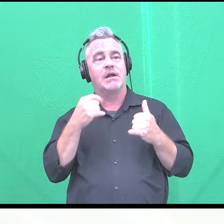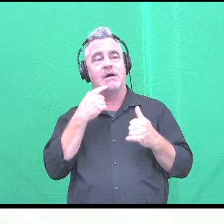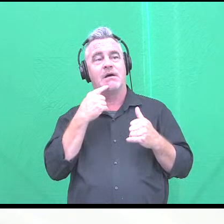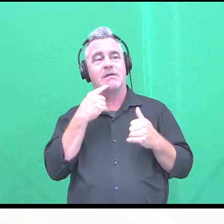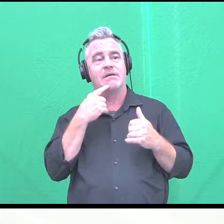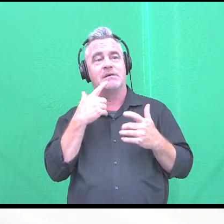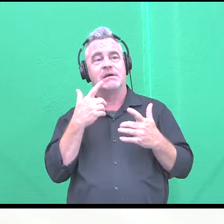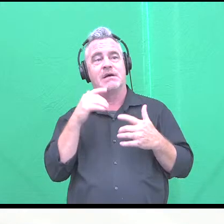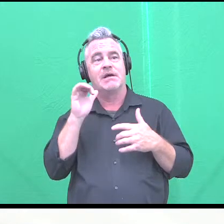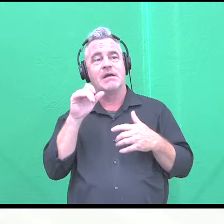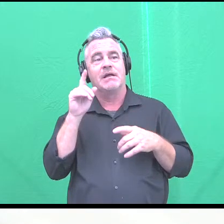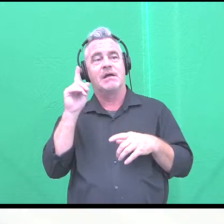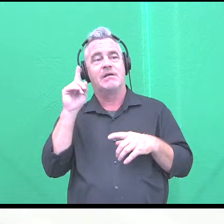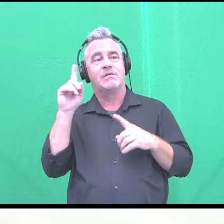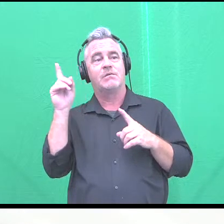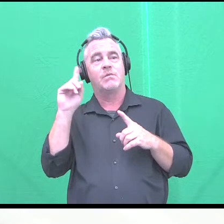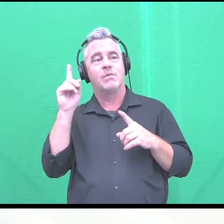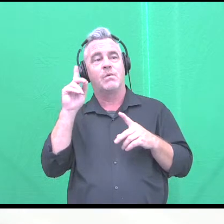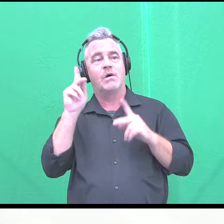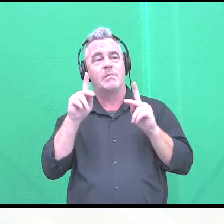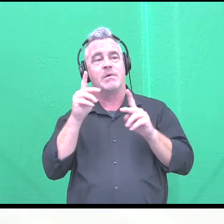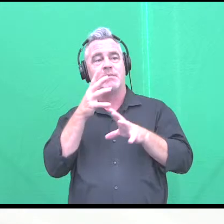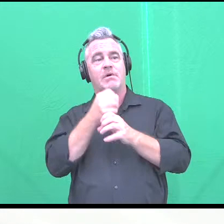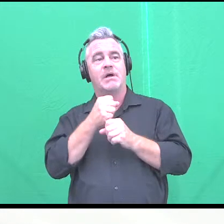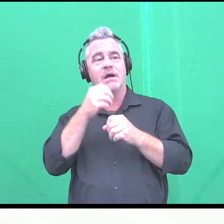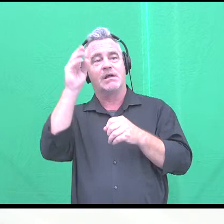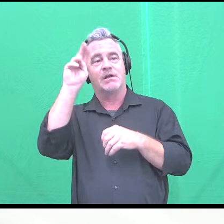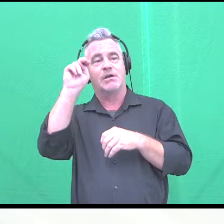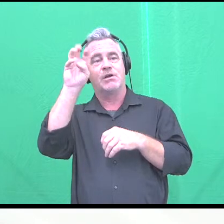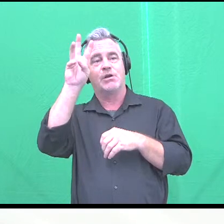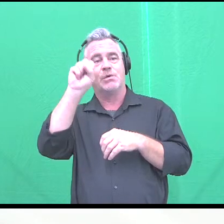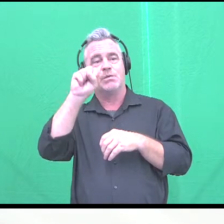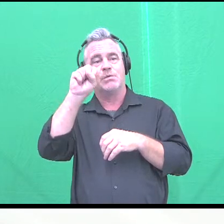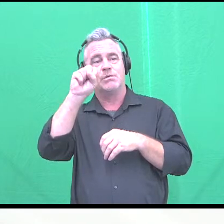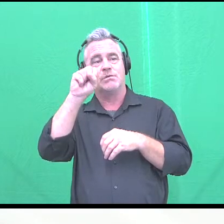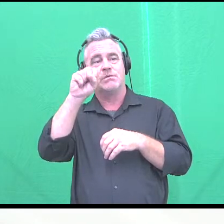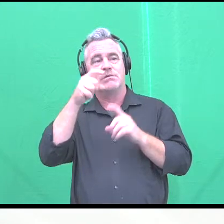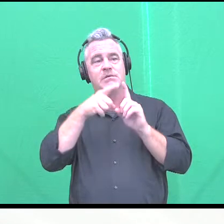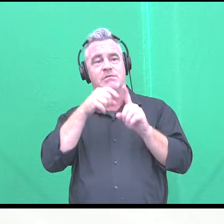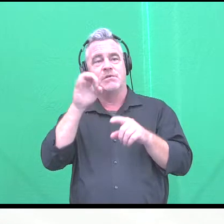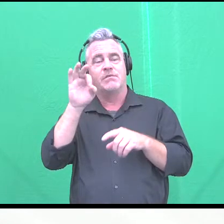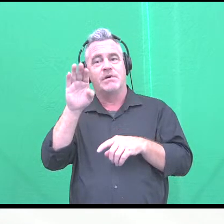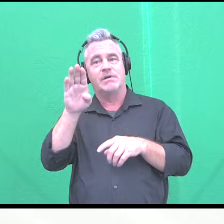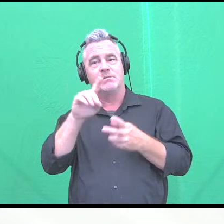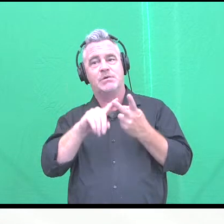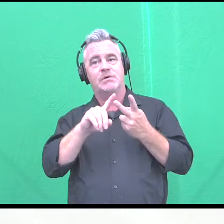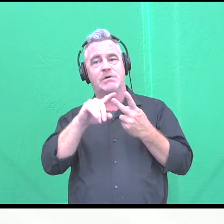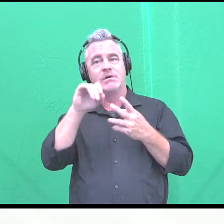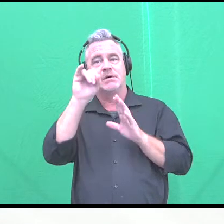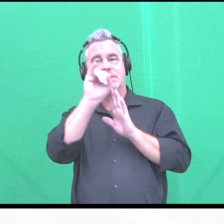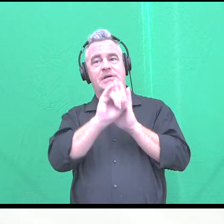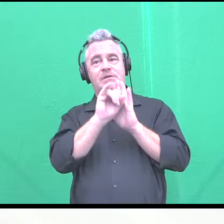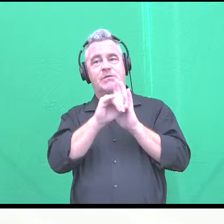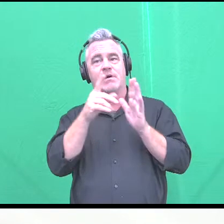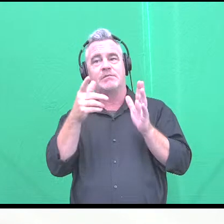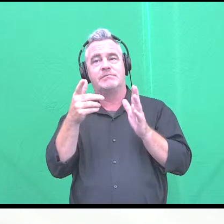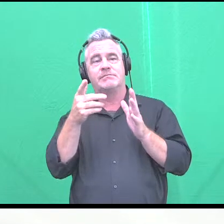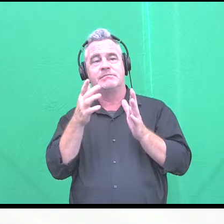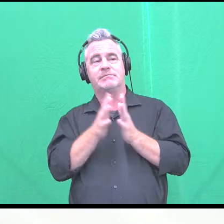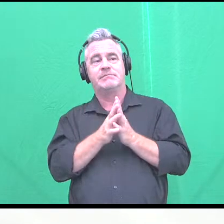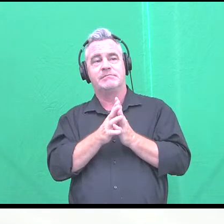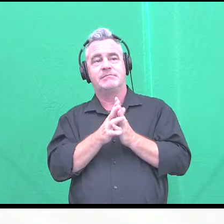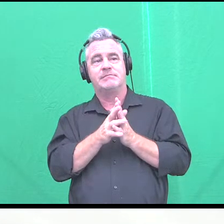that's where people are getting most of their news. So, if you can't beat them, join them.